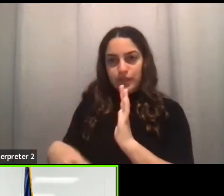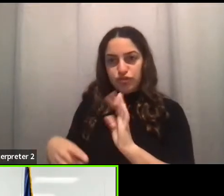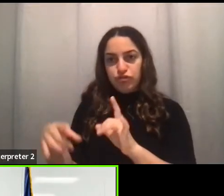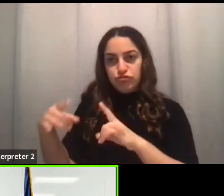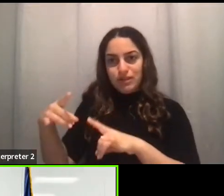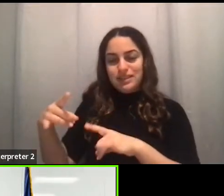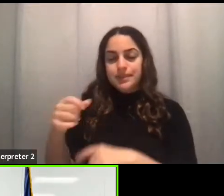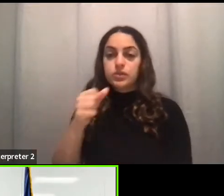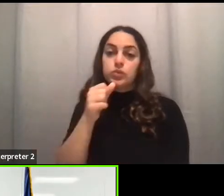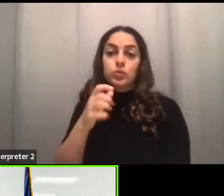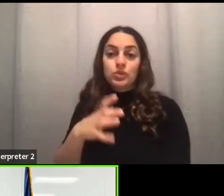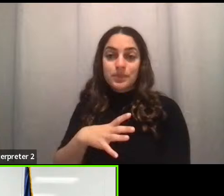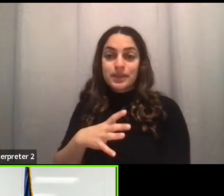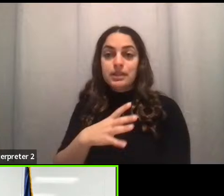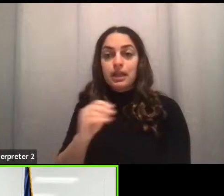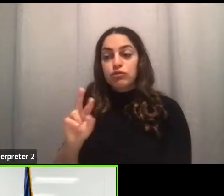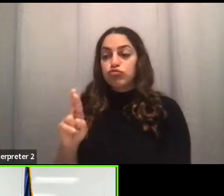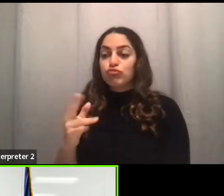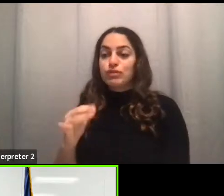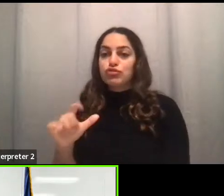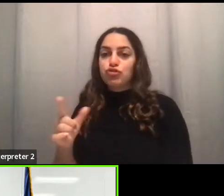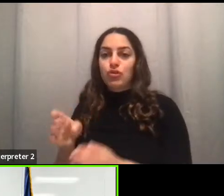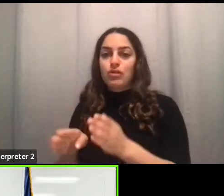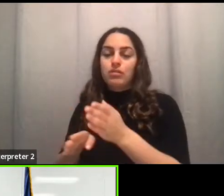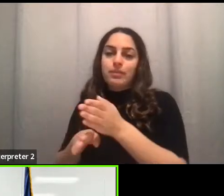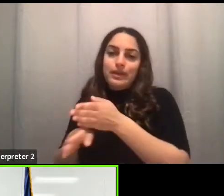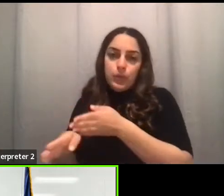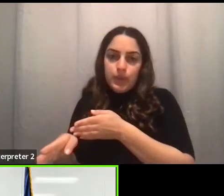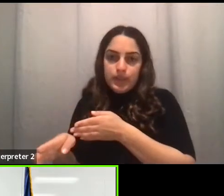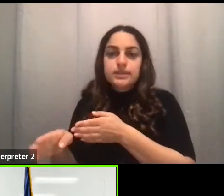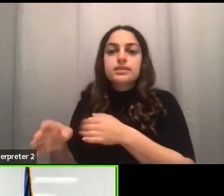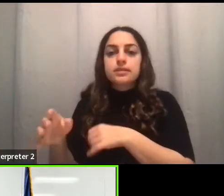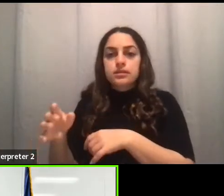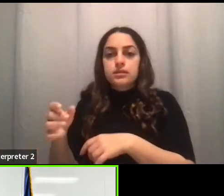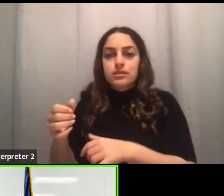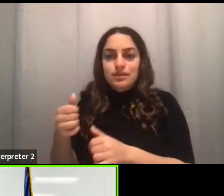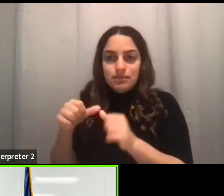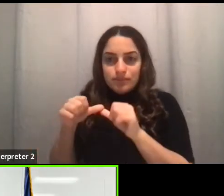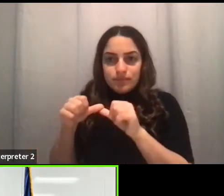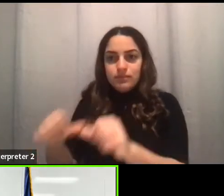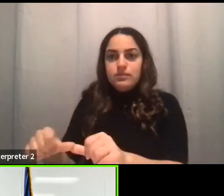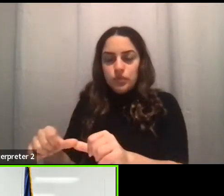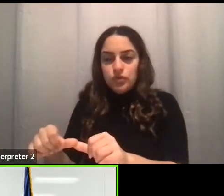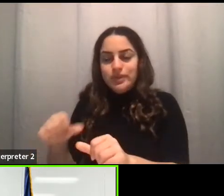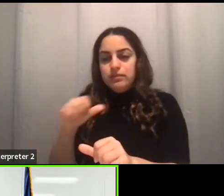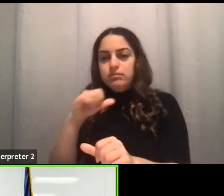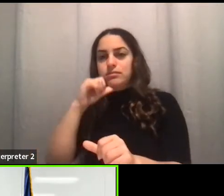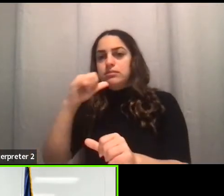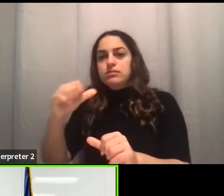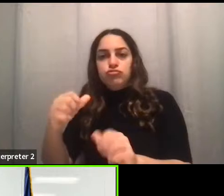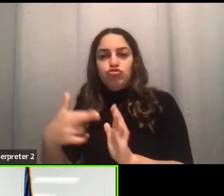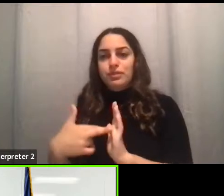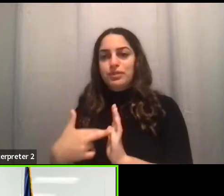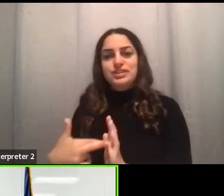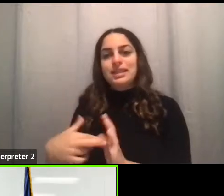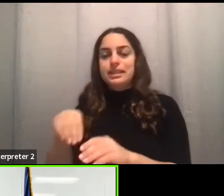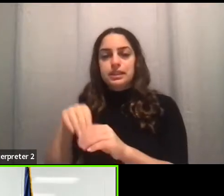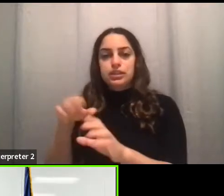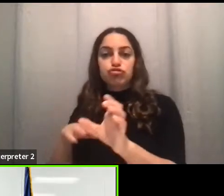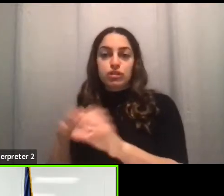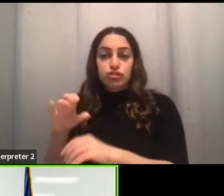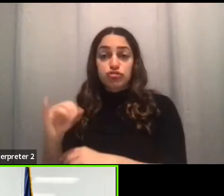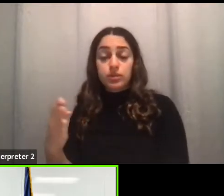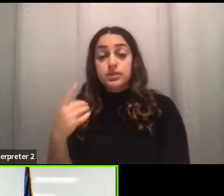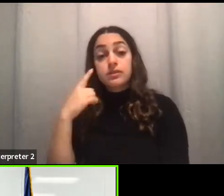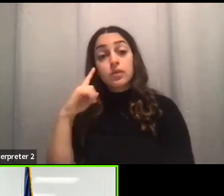women and racial and ethnic minorities continue to be starkly underrepresented in construction jobs for